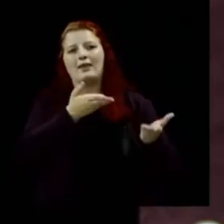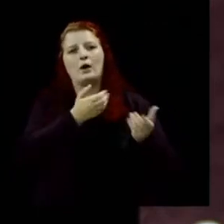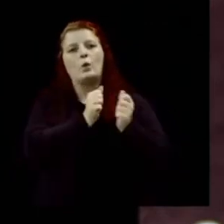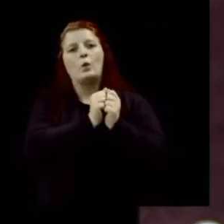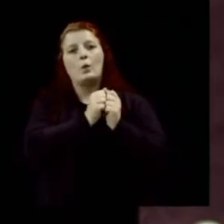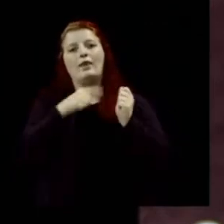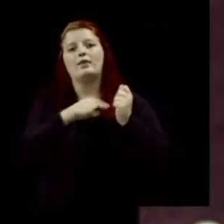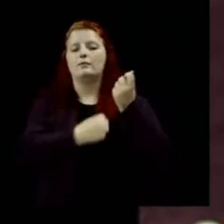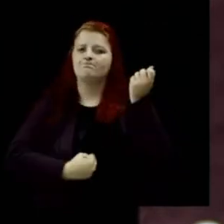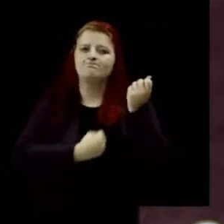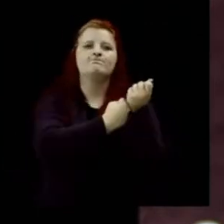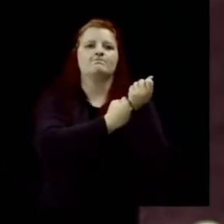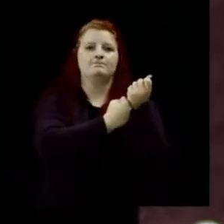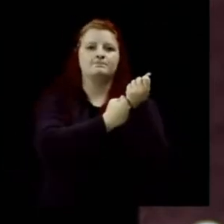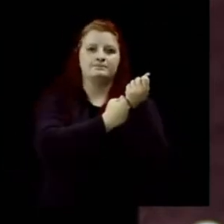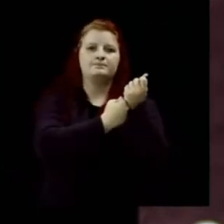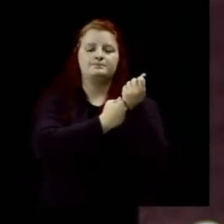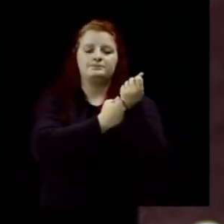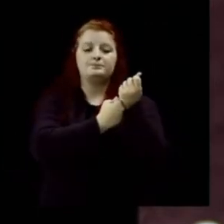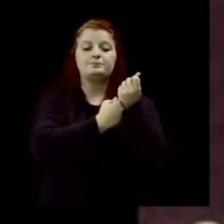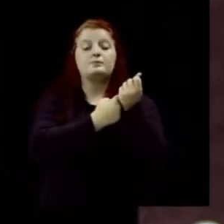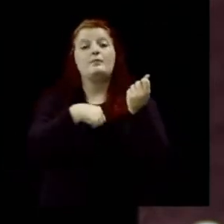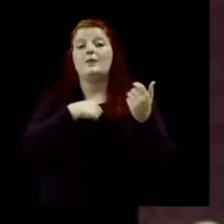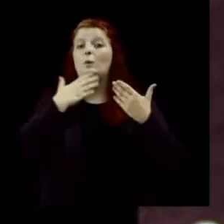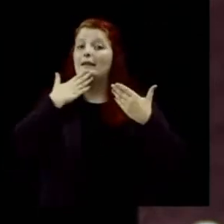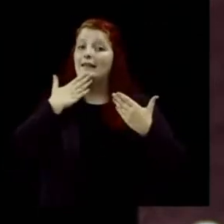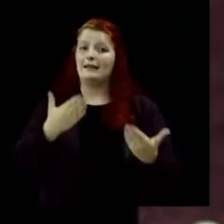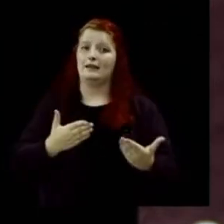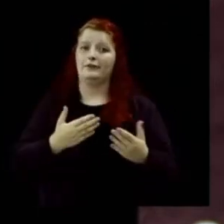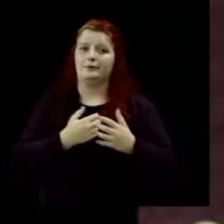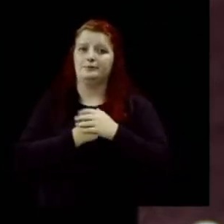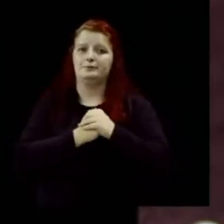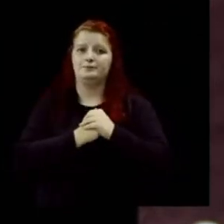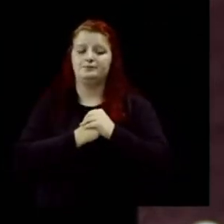stalwarts of support. We thank you.